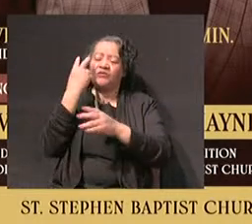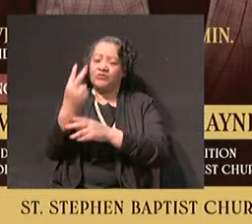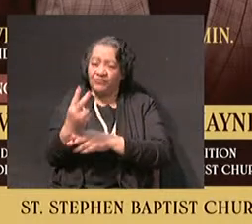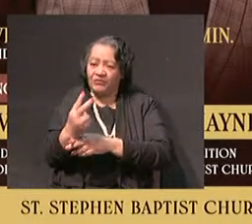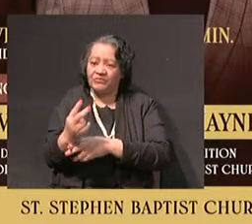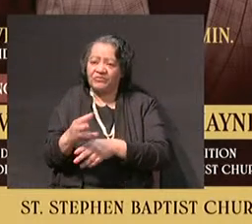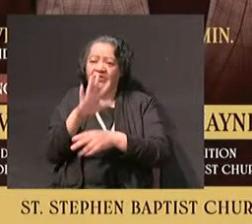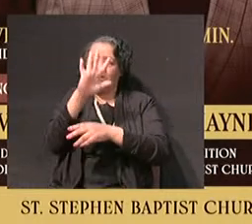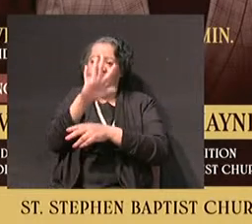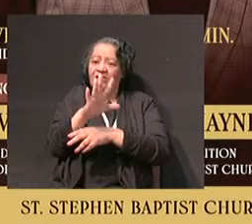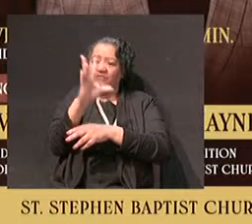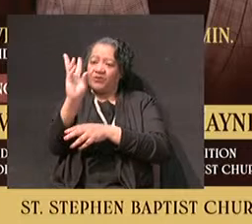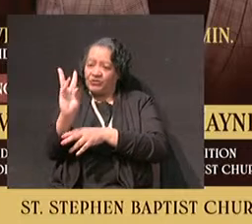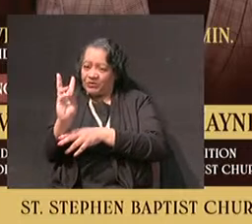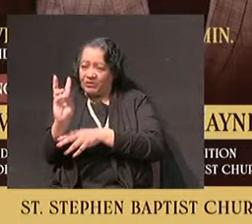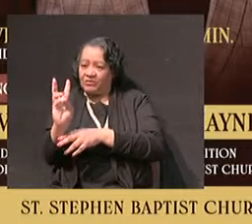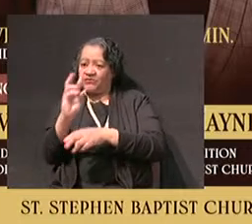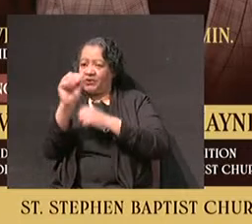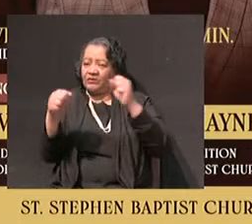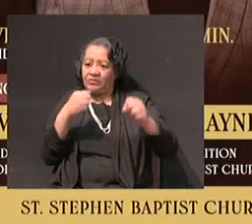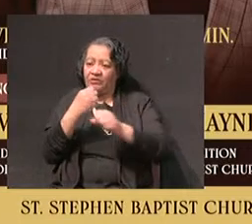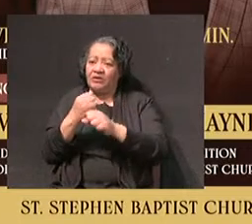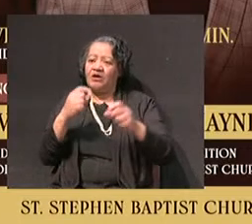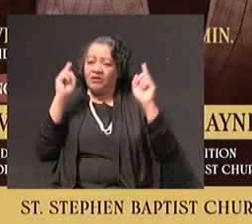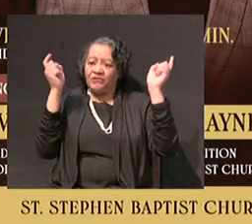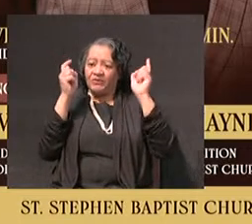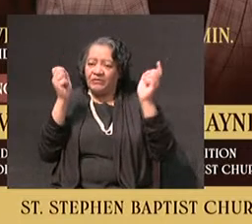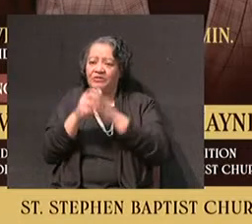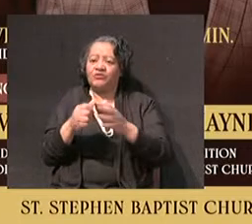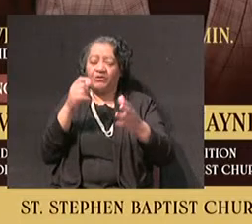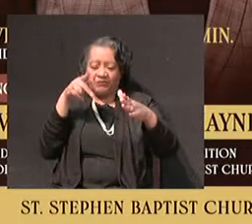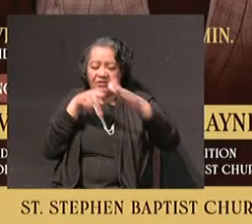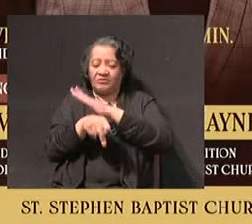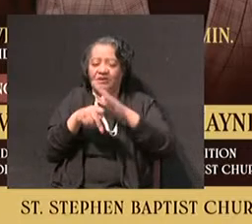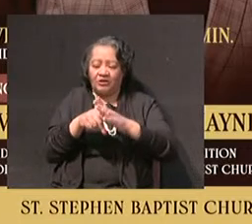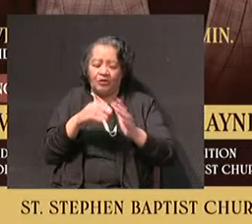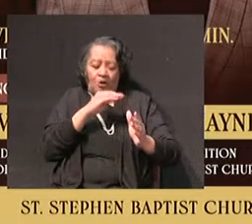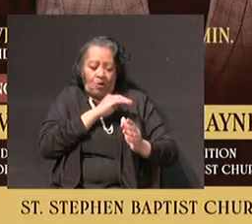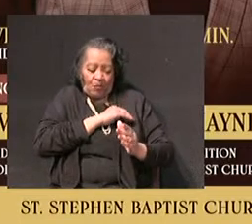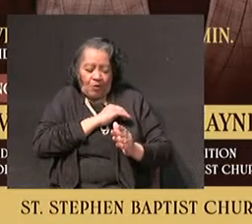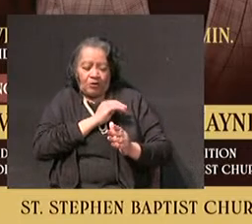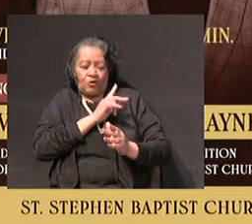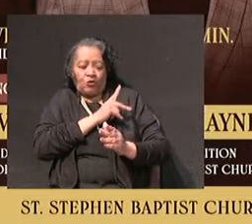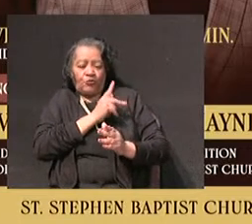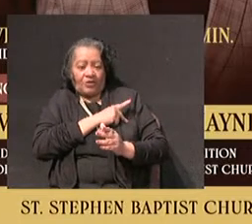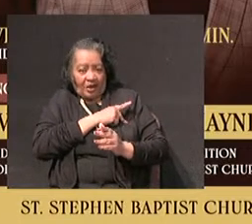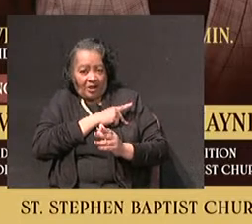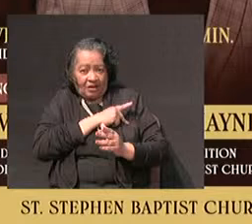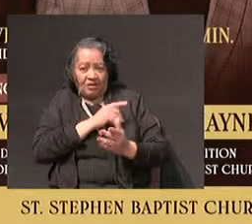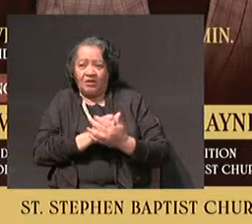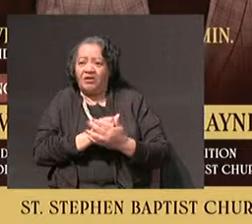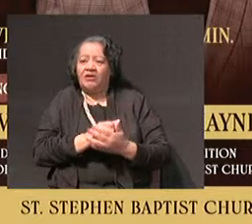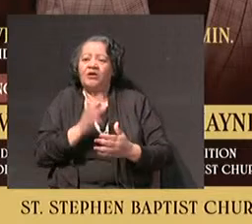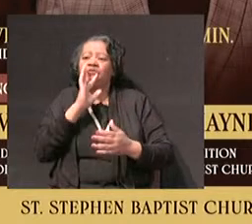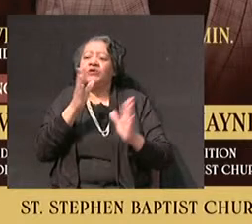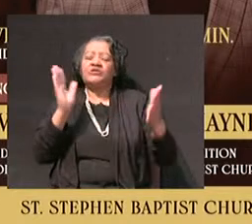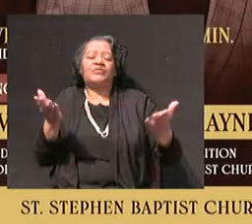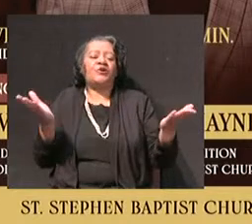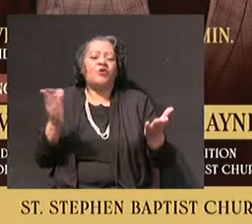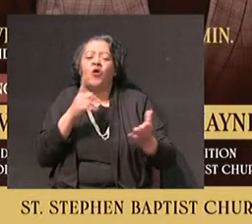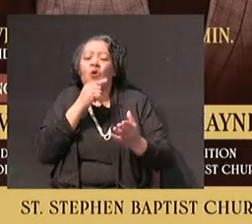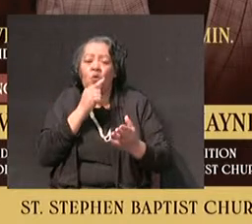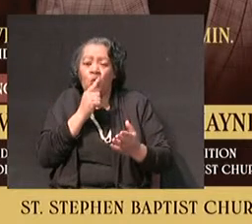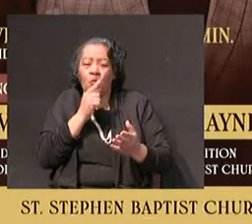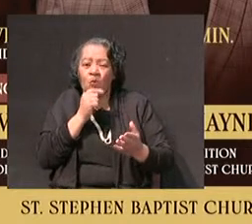the 56th anniversary of the martyrdom of the Reverend Dr. Martin Luther King. Now, our speaker is going to